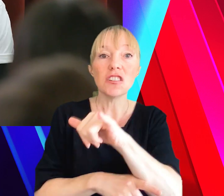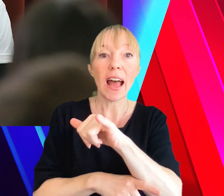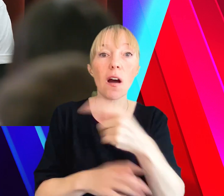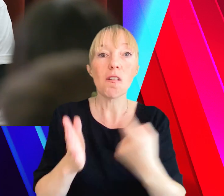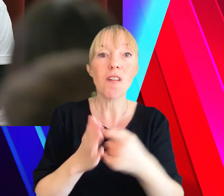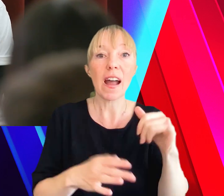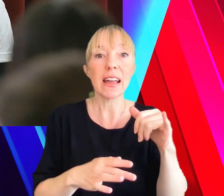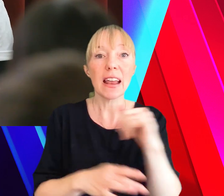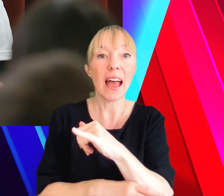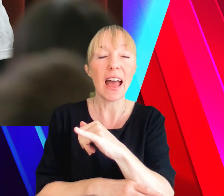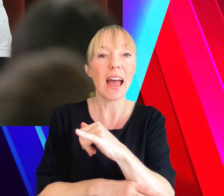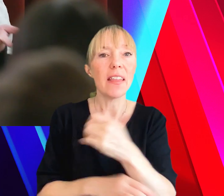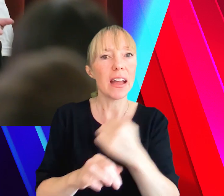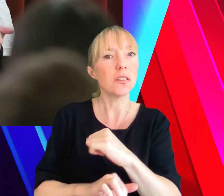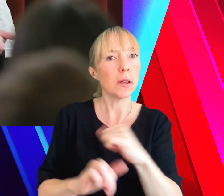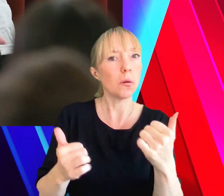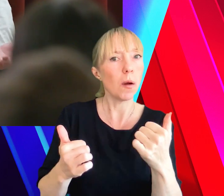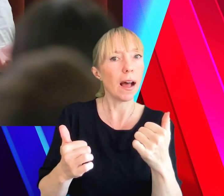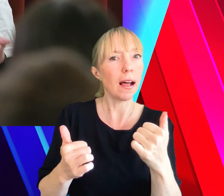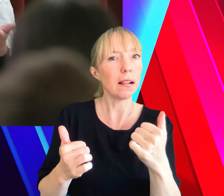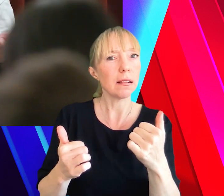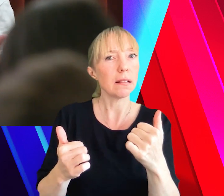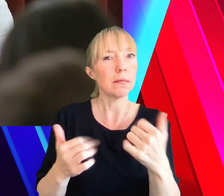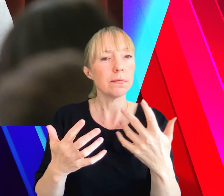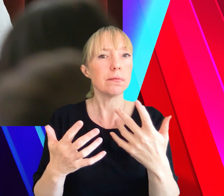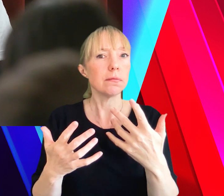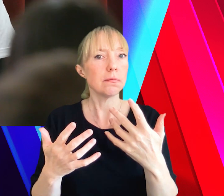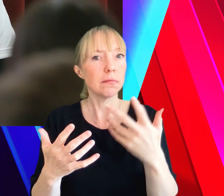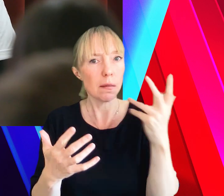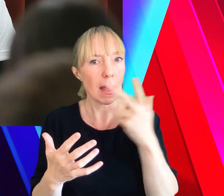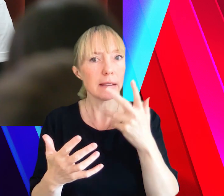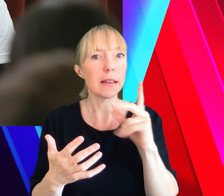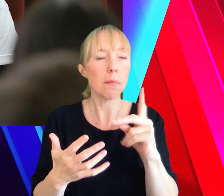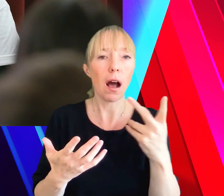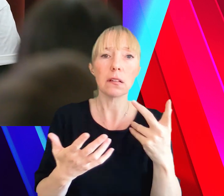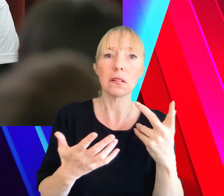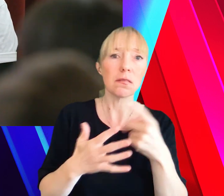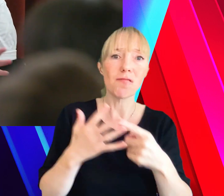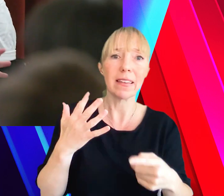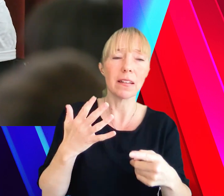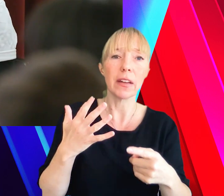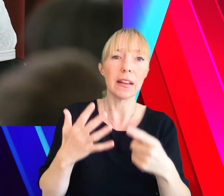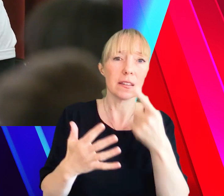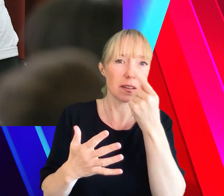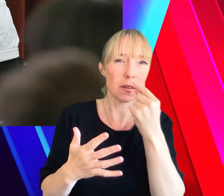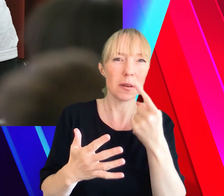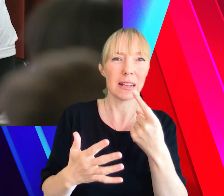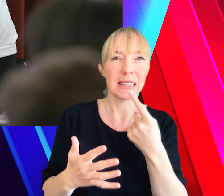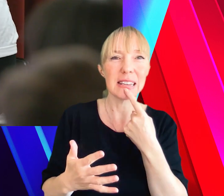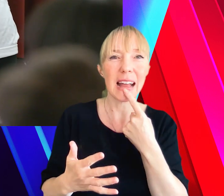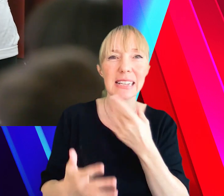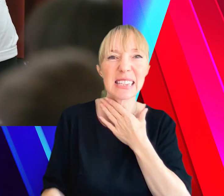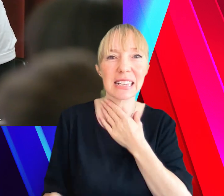like EasyJet or Ryanair, one of them do it like pretty well, and Turn Movie Classics actually does it amazing, but the rest of the stuff you can